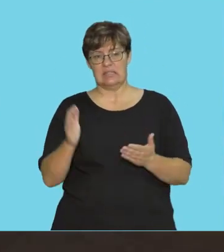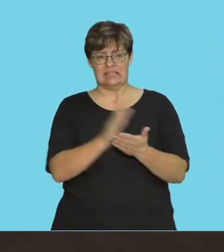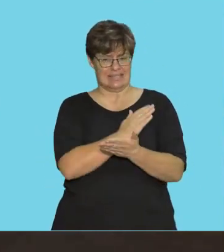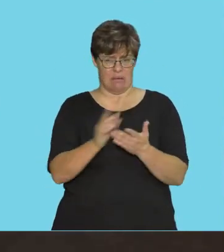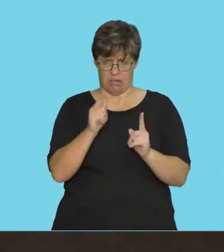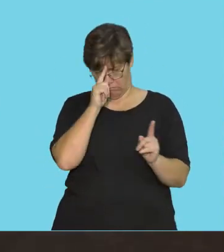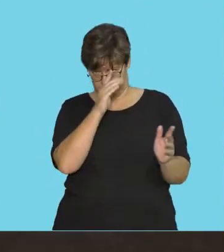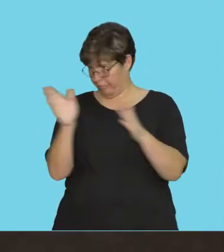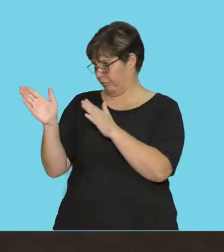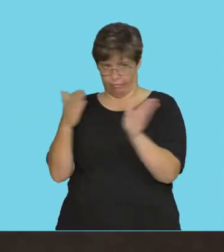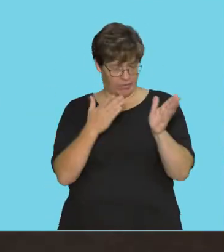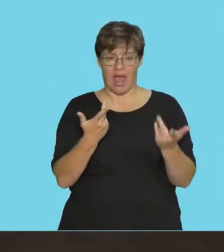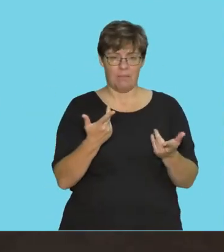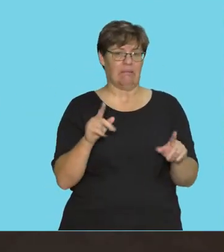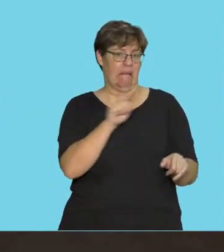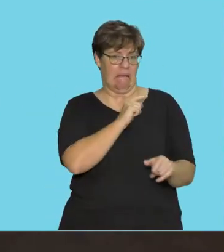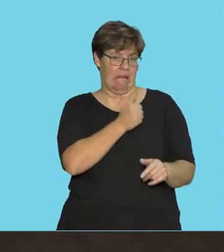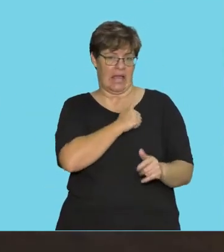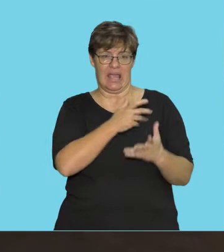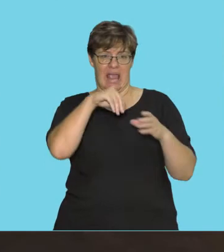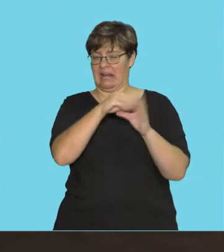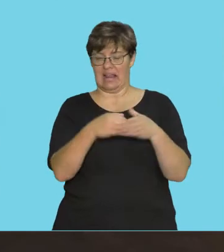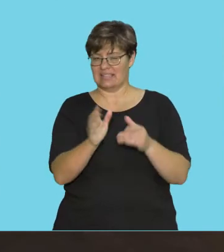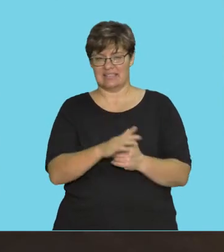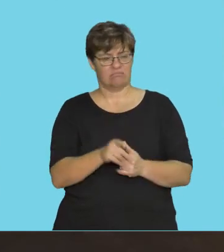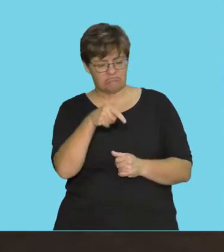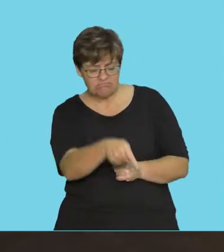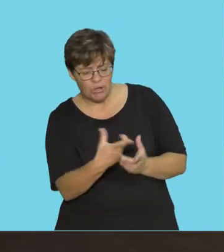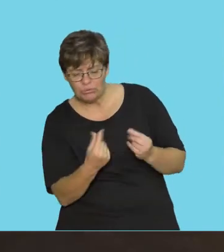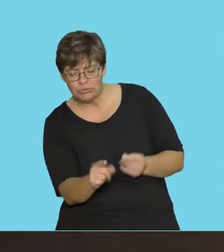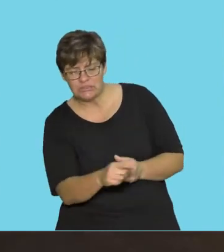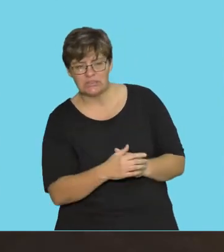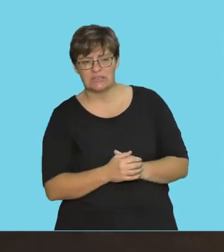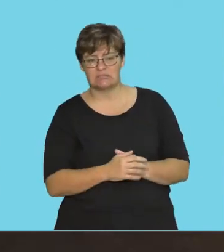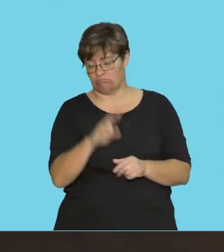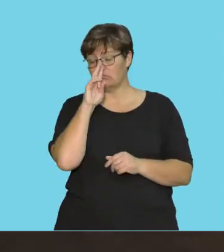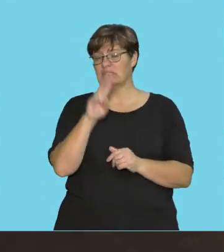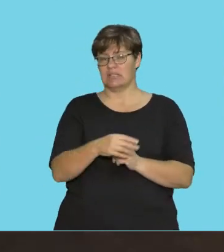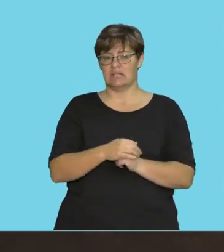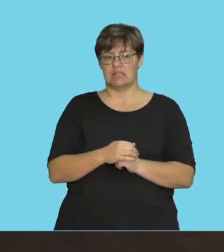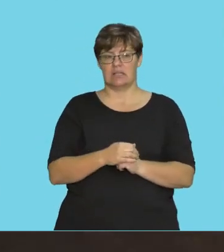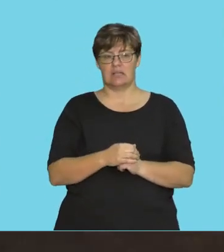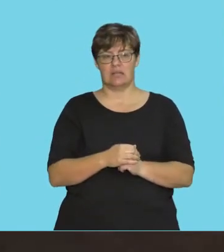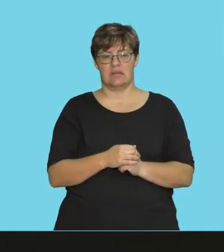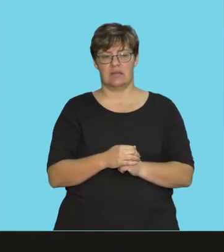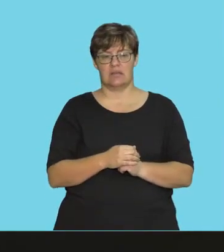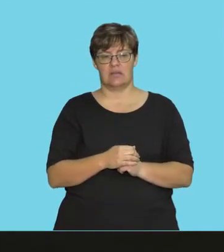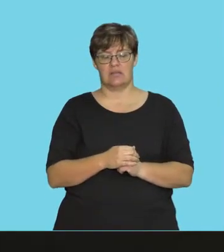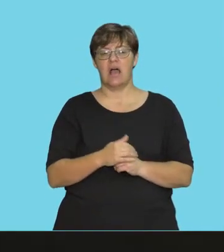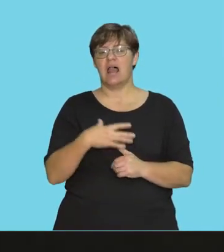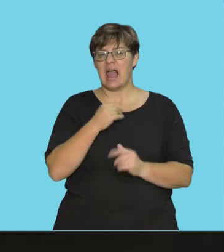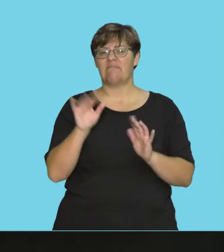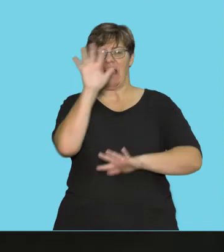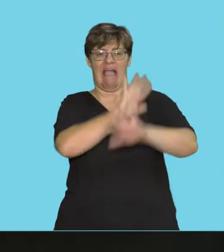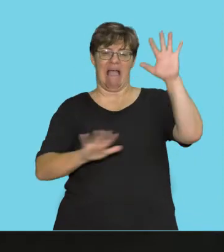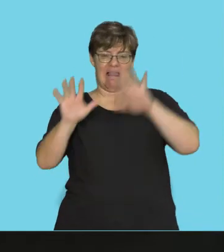of us would say you're distracting, but anyway, at least you don't do that in class. What are you doing over here? Well, as you can see, I'm a visual print learner. I